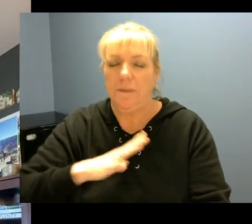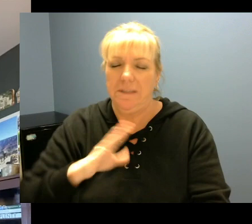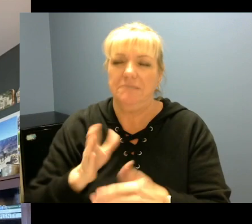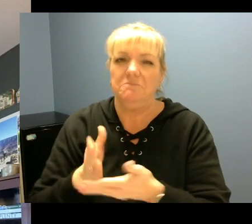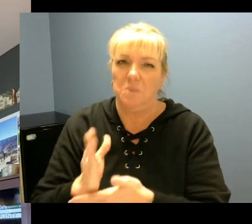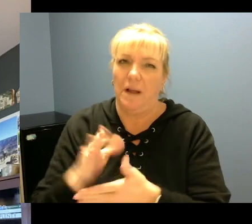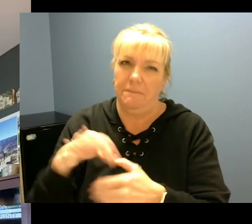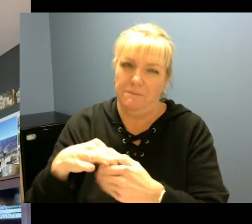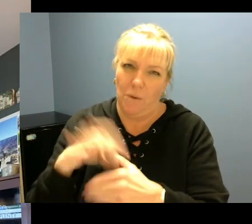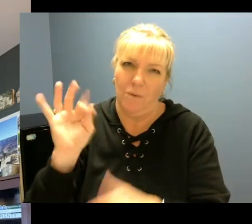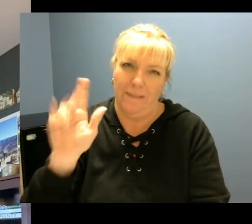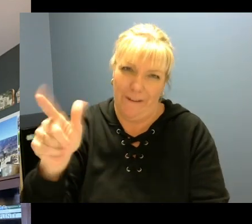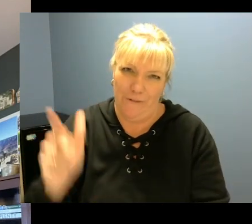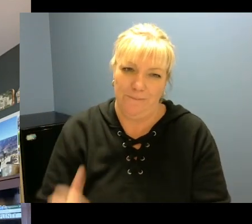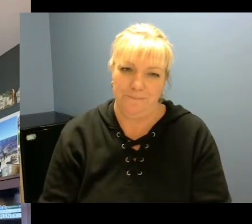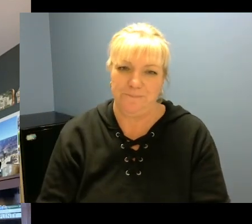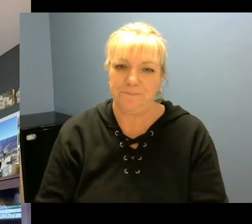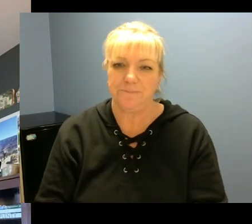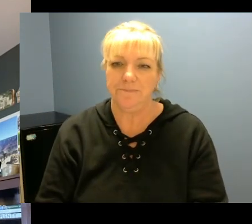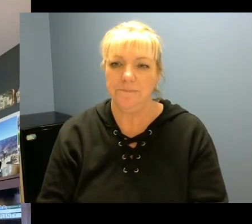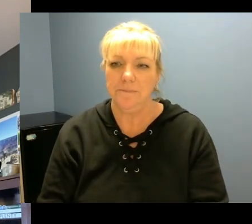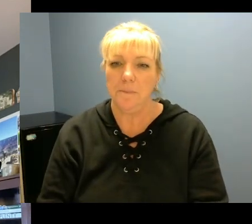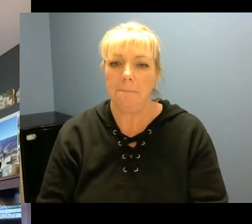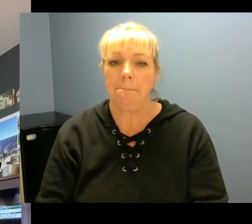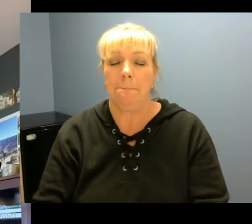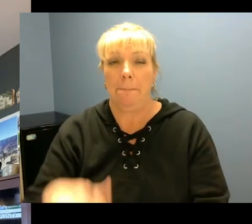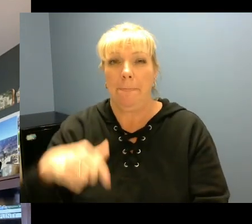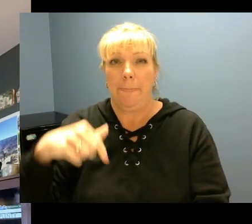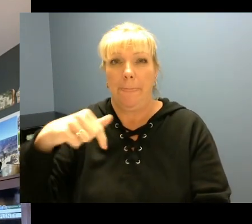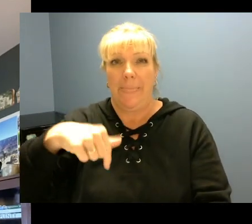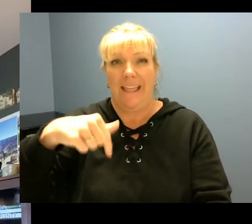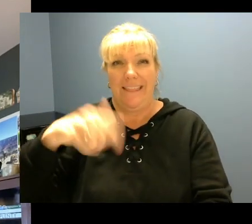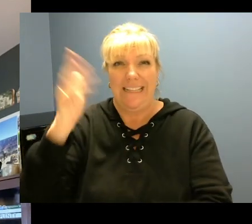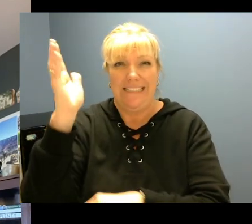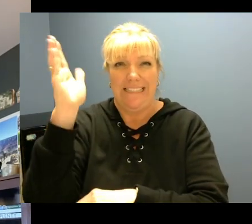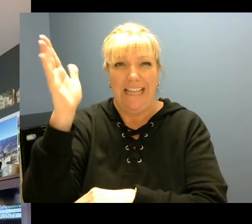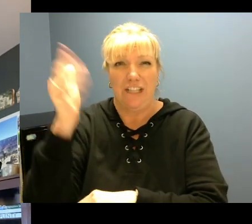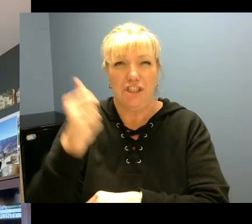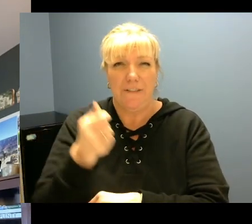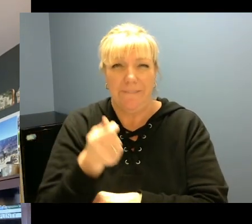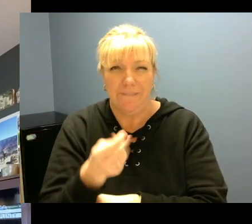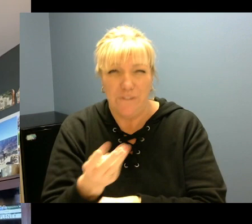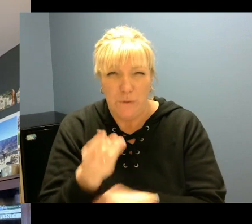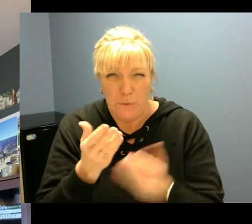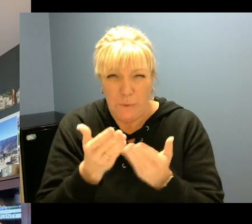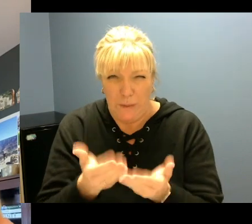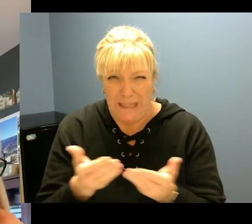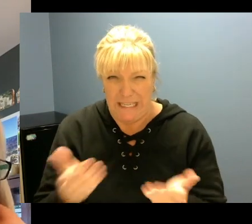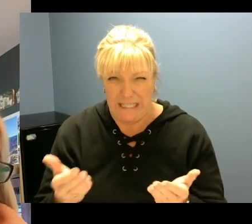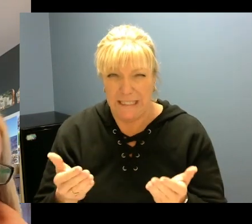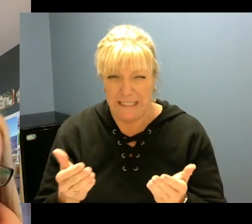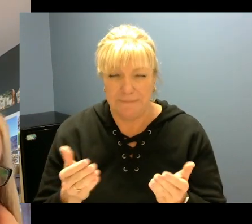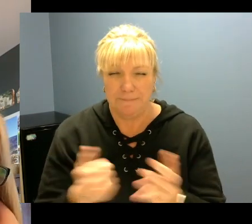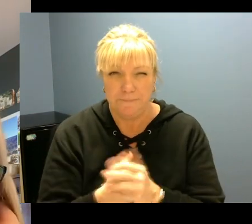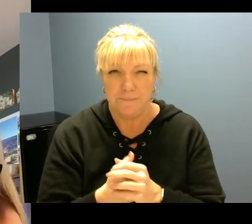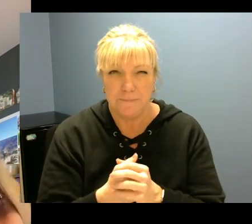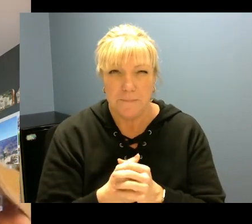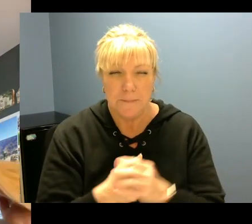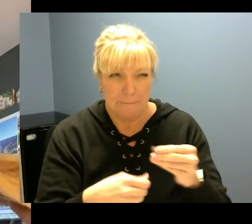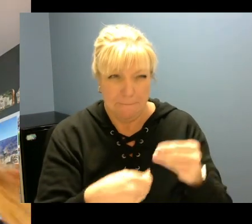few things here. I've got somewhere on here. Yeah, I thought I put it.